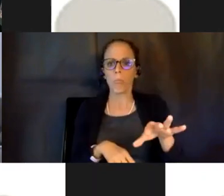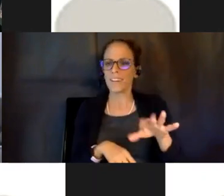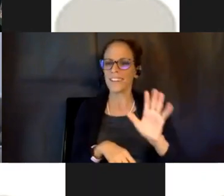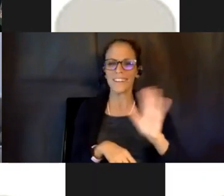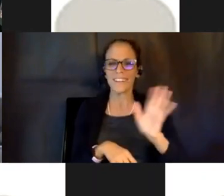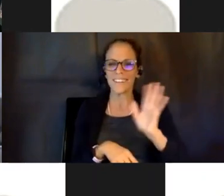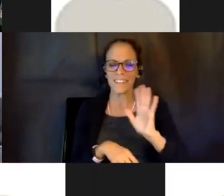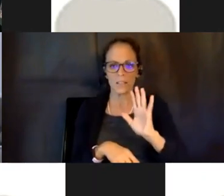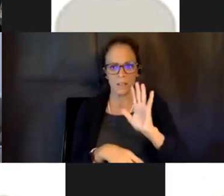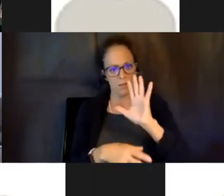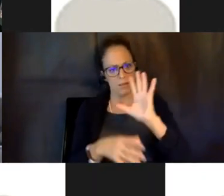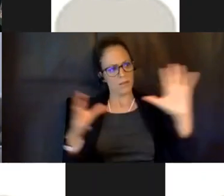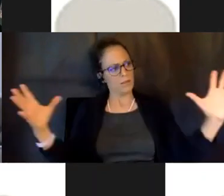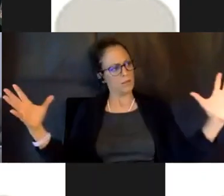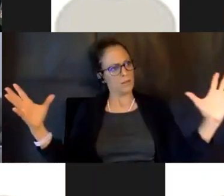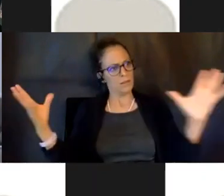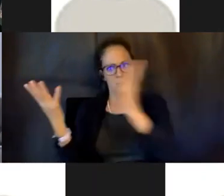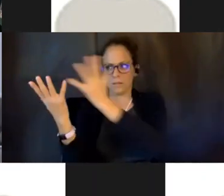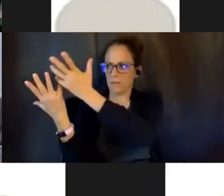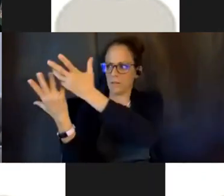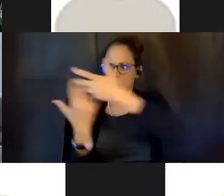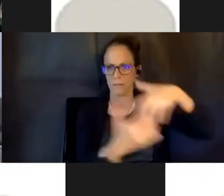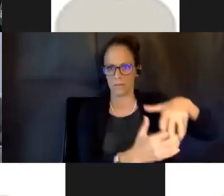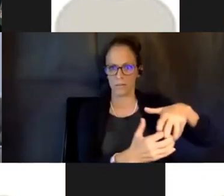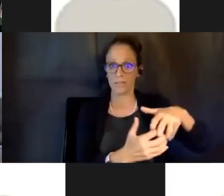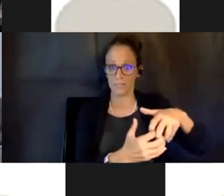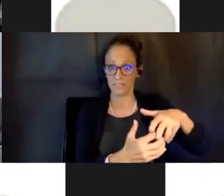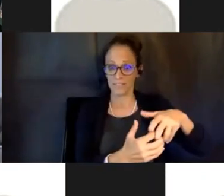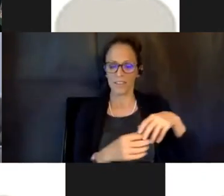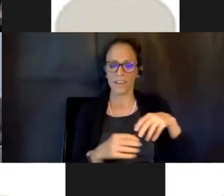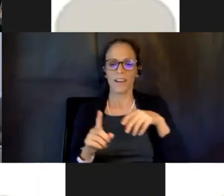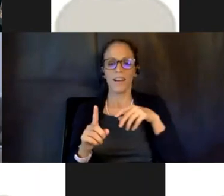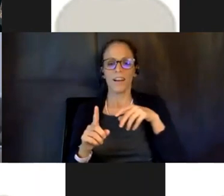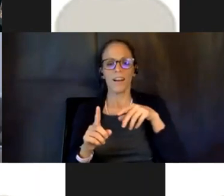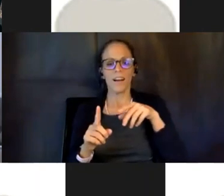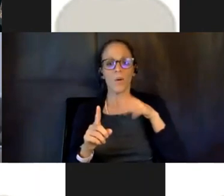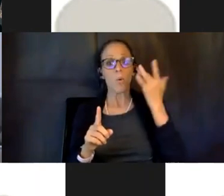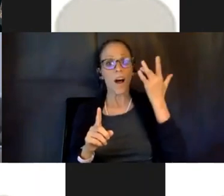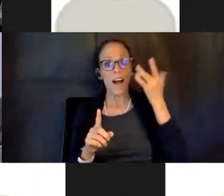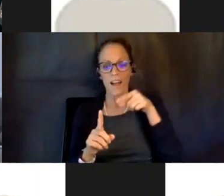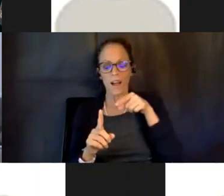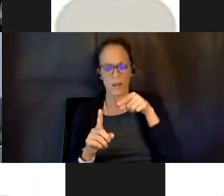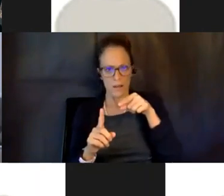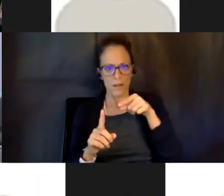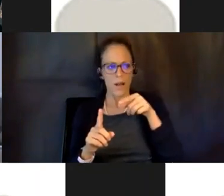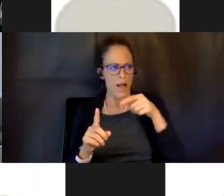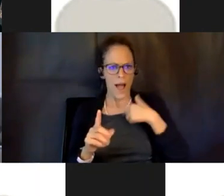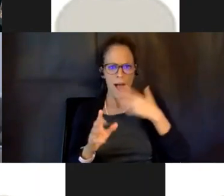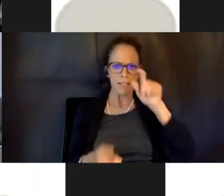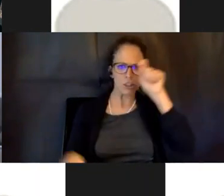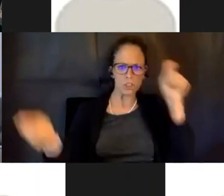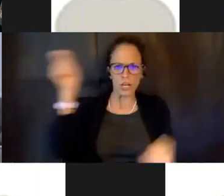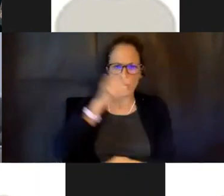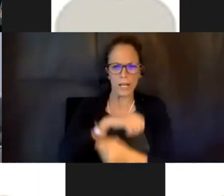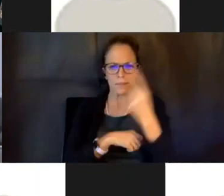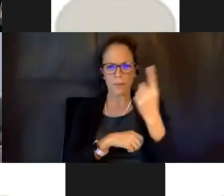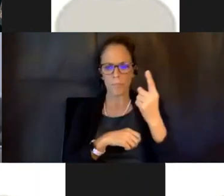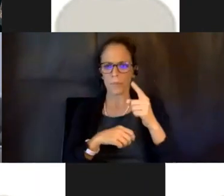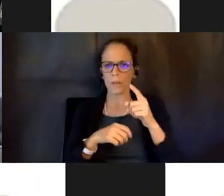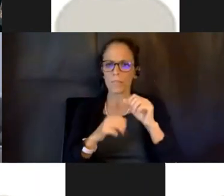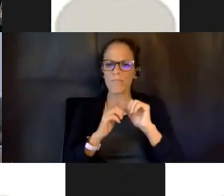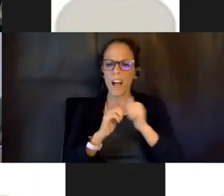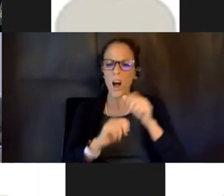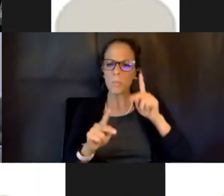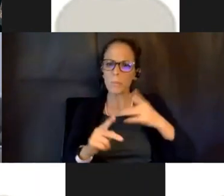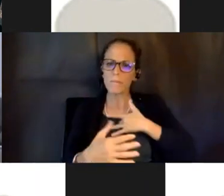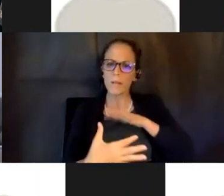about change, right? Mm-hmm. How do you invite people into that change? Right, you know, for me, it's not only supplying data, and data